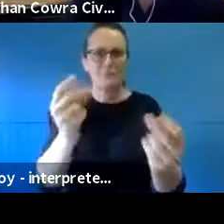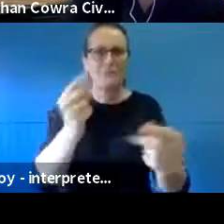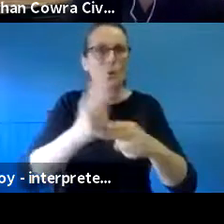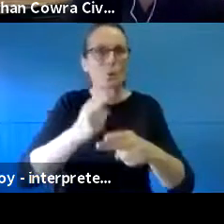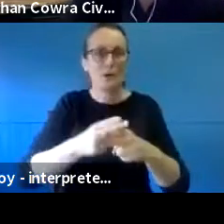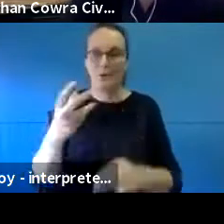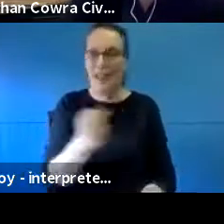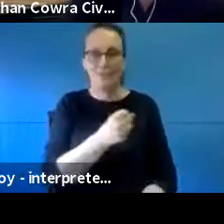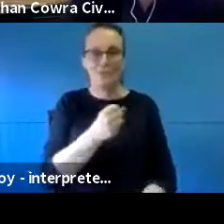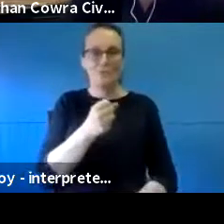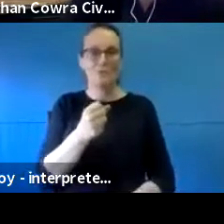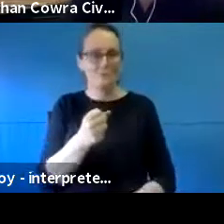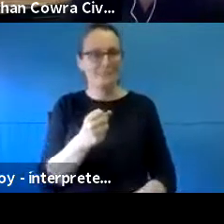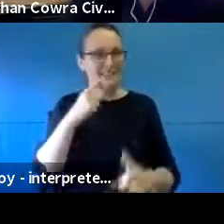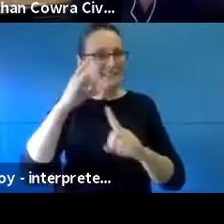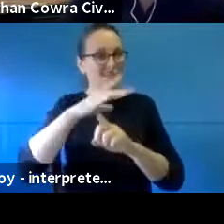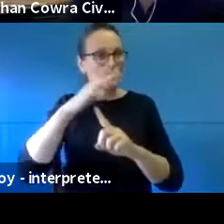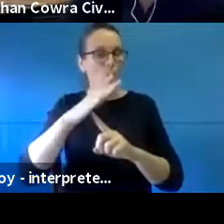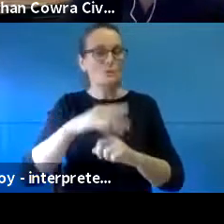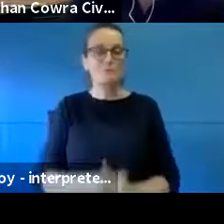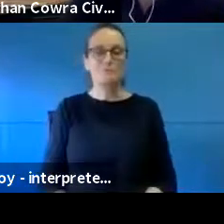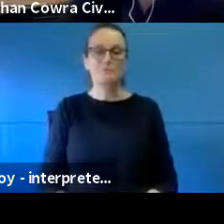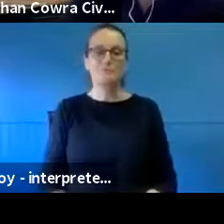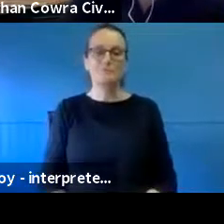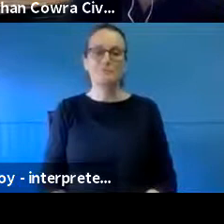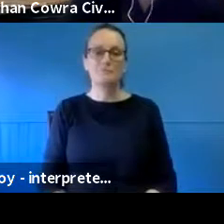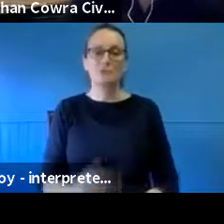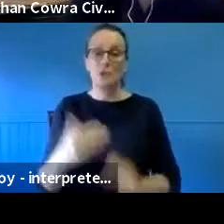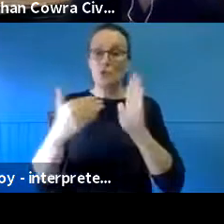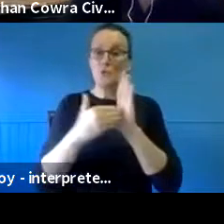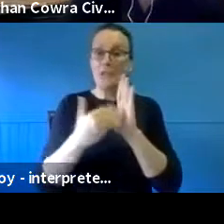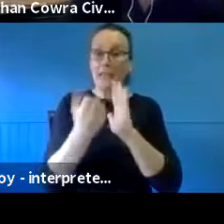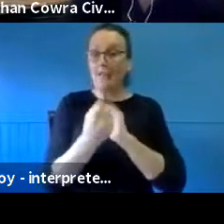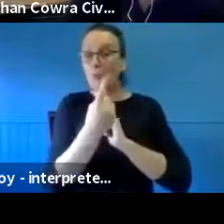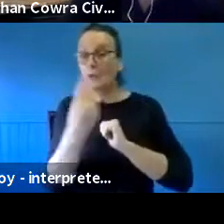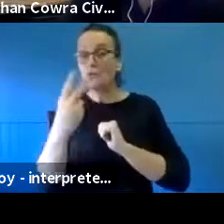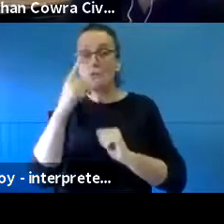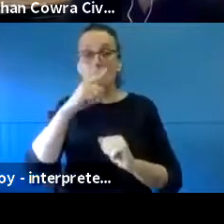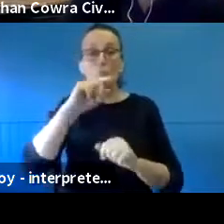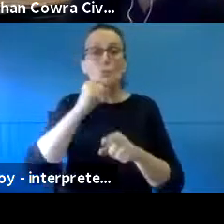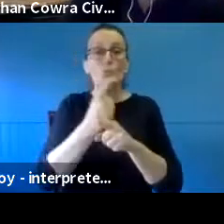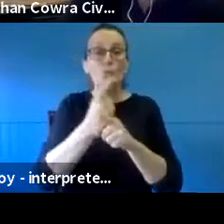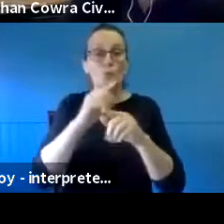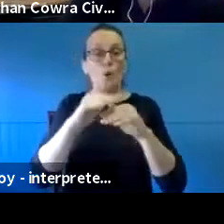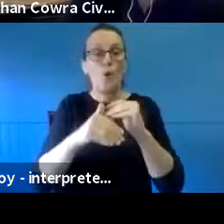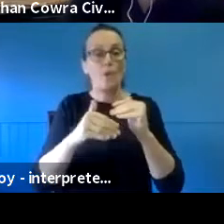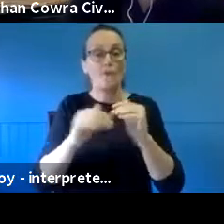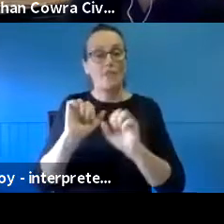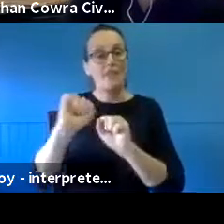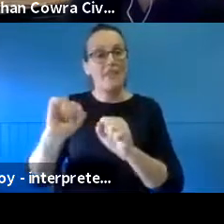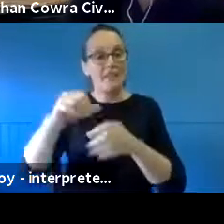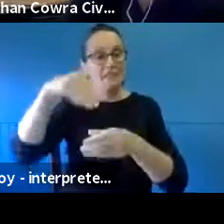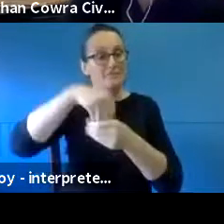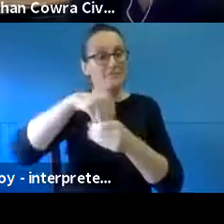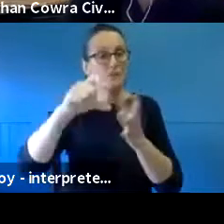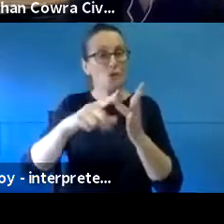rethinking content. And there's a couple of panelists on today that will tell us a little bit more about their content and how